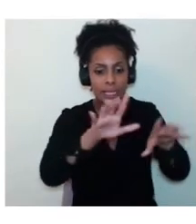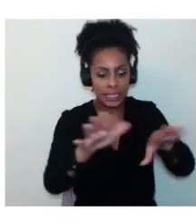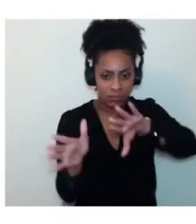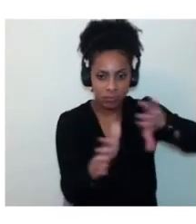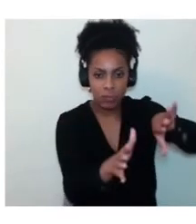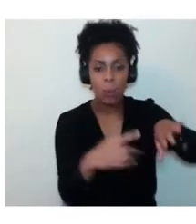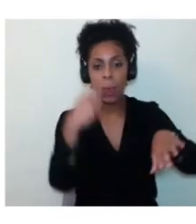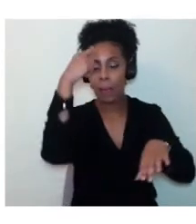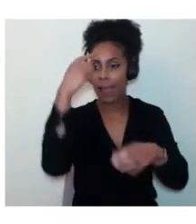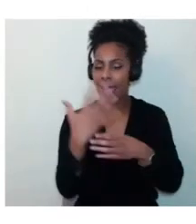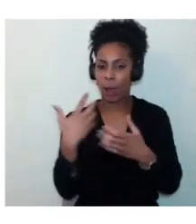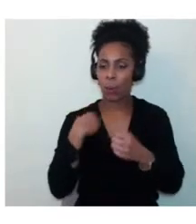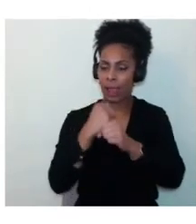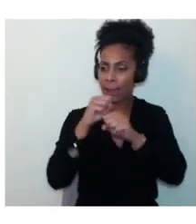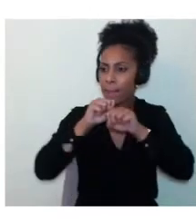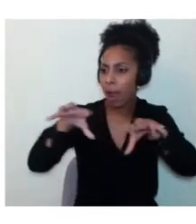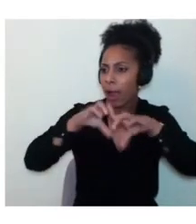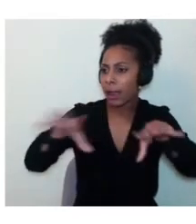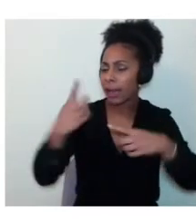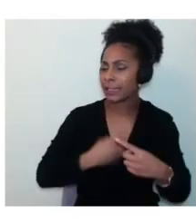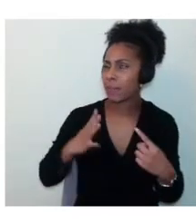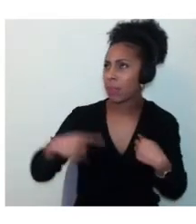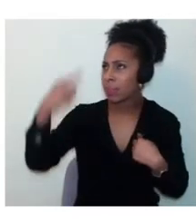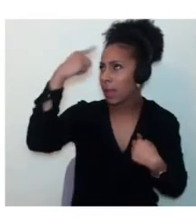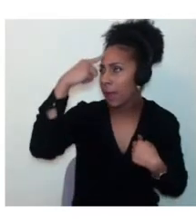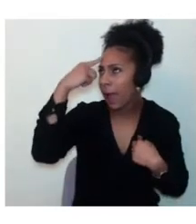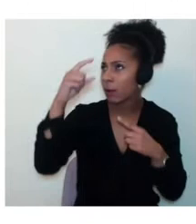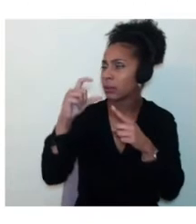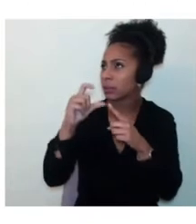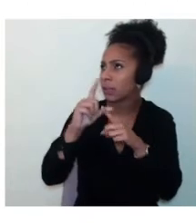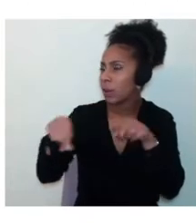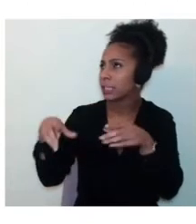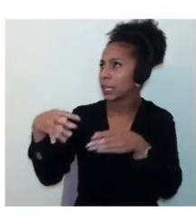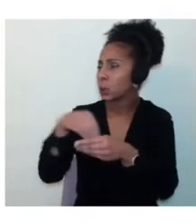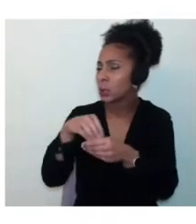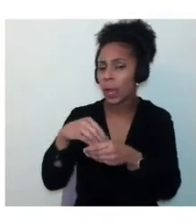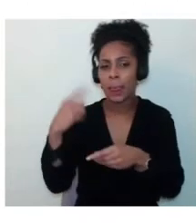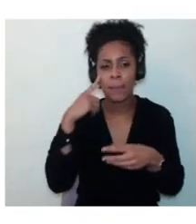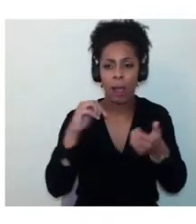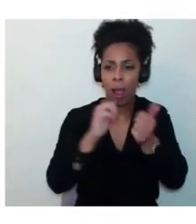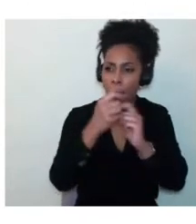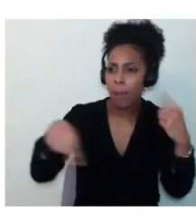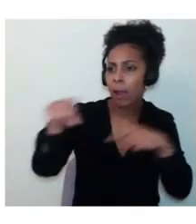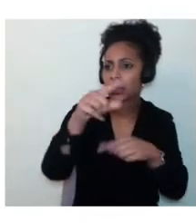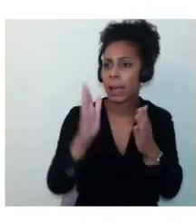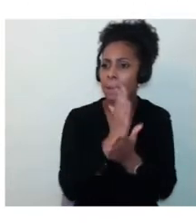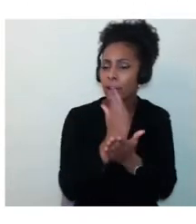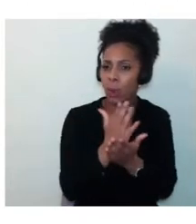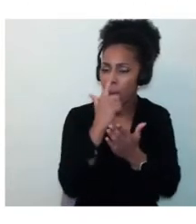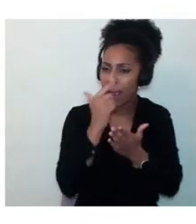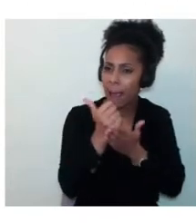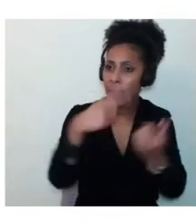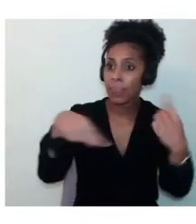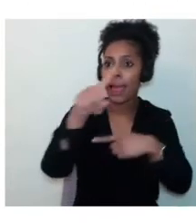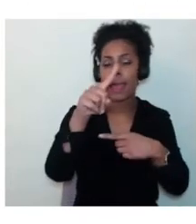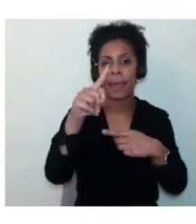stories we tell, how we engage with our customers and partners to help them on their accessibility journey, even the products